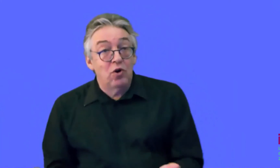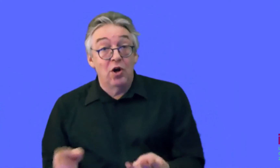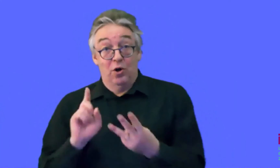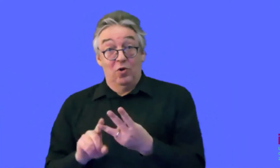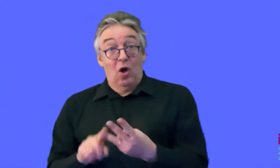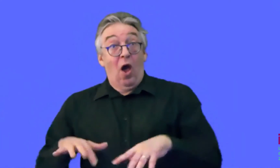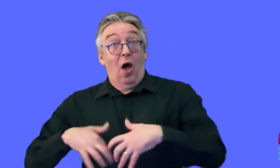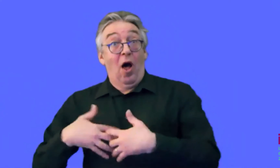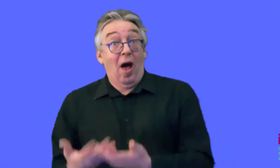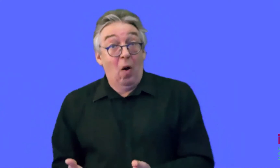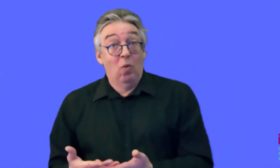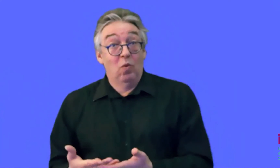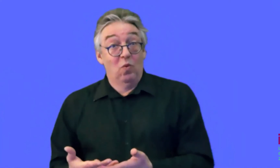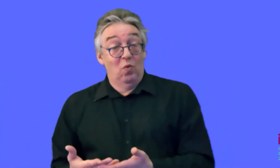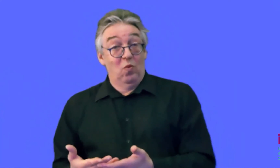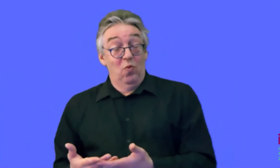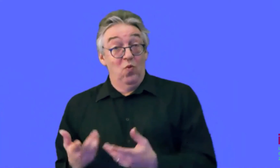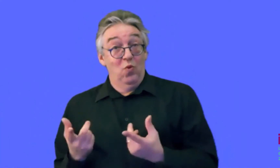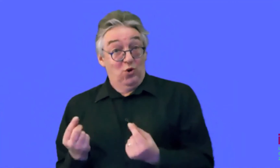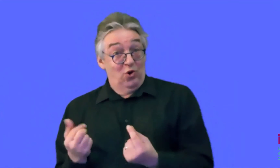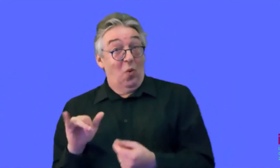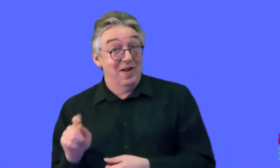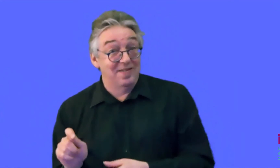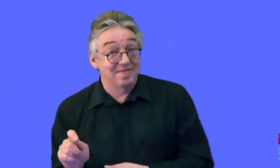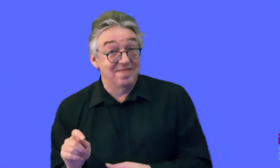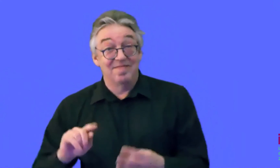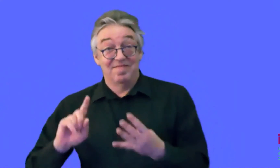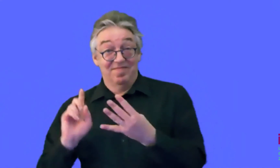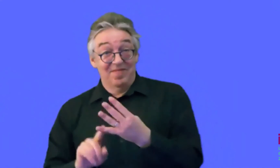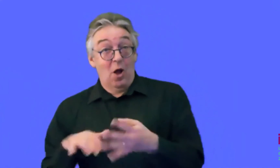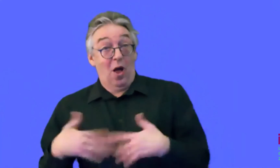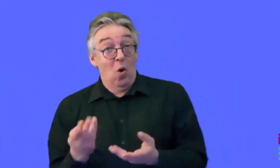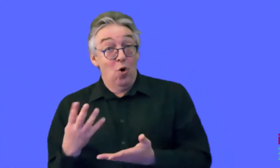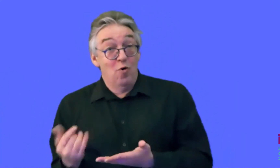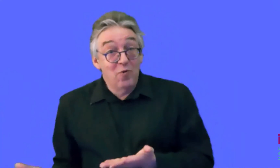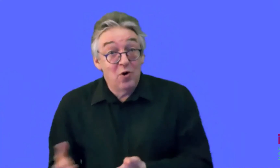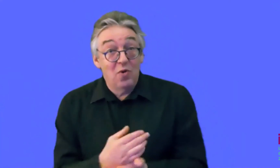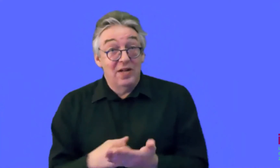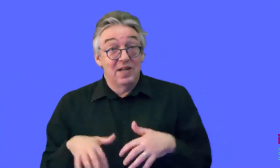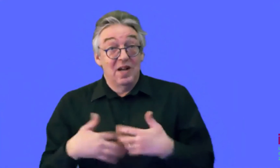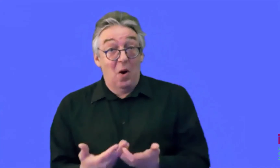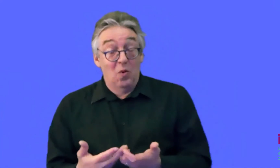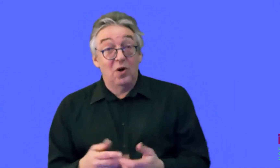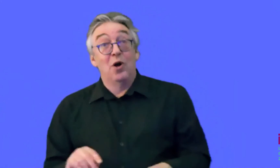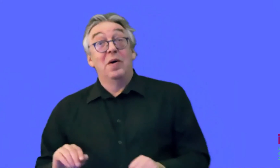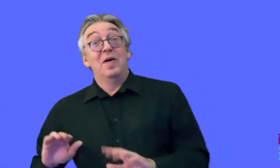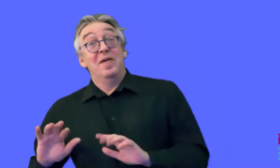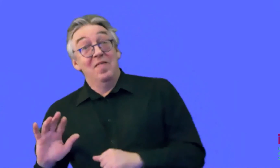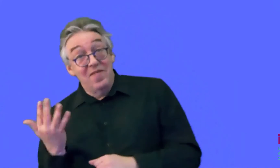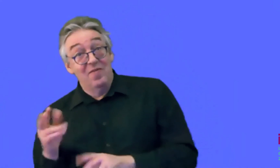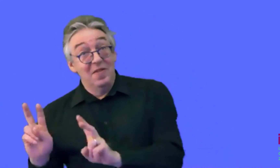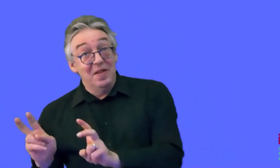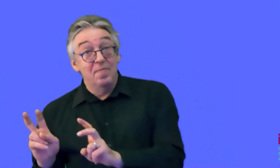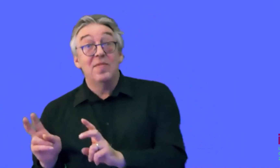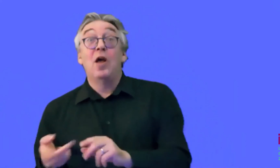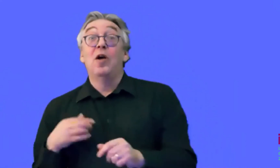to fundraise. And number five is how to report the census, the survey results that will be arising